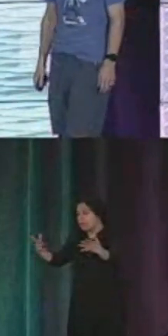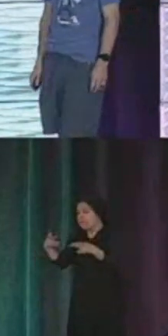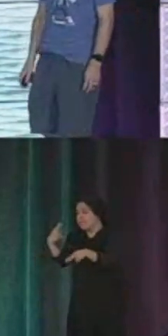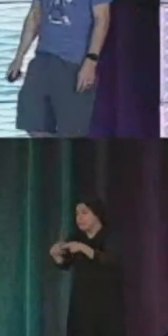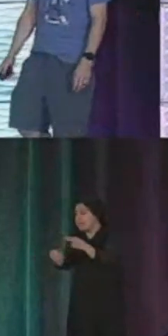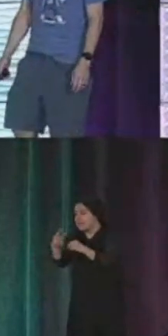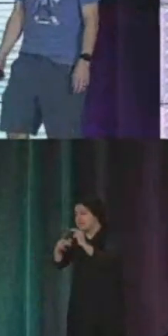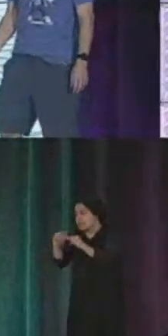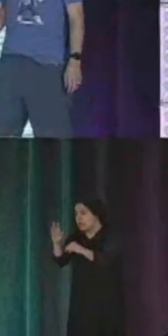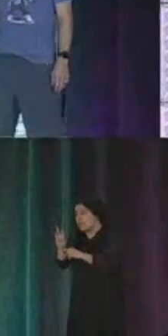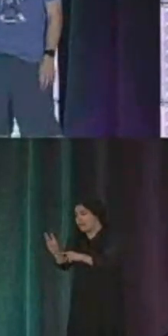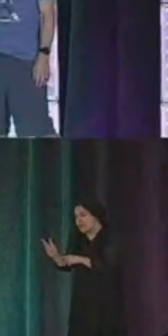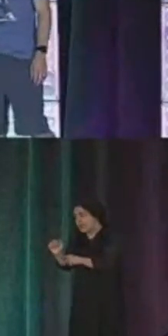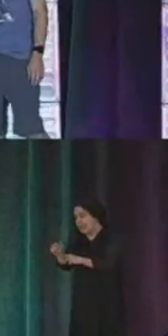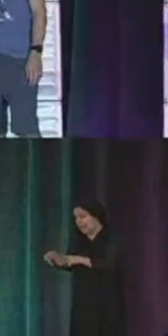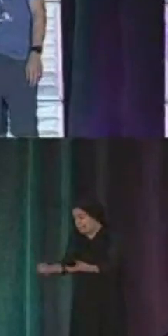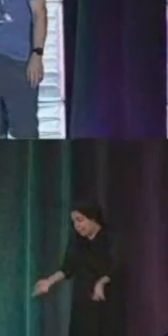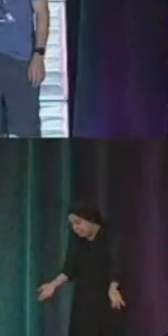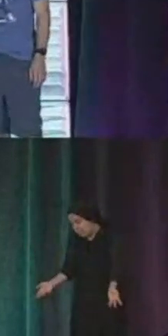or apps.